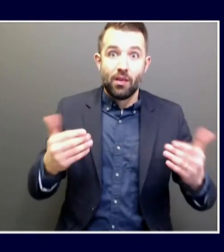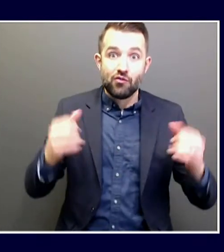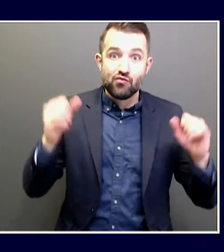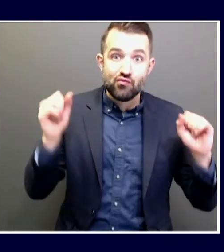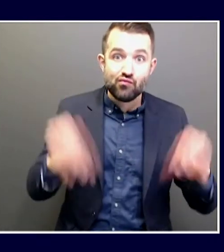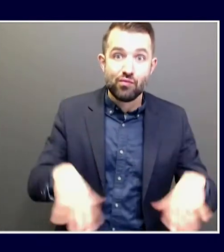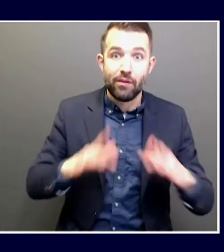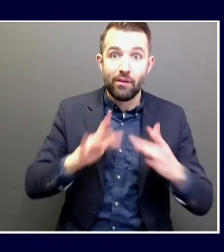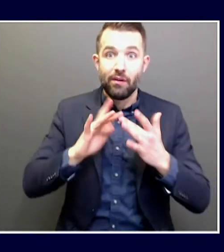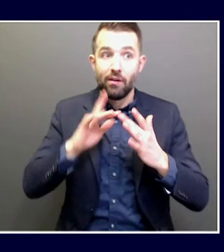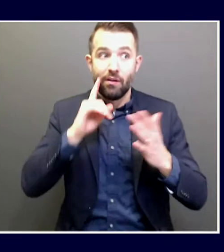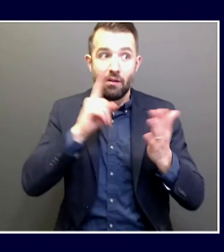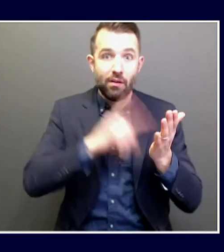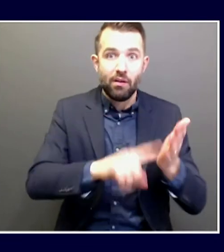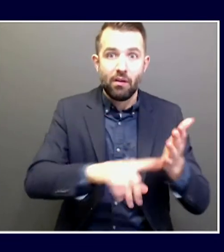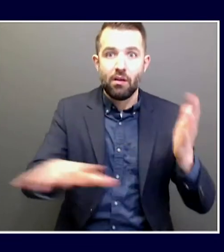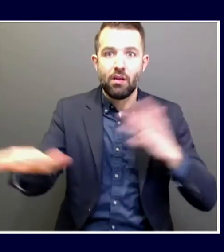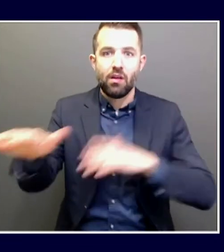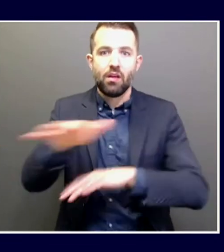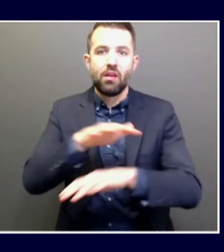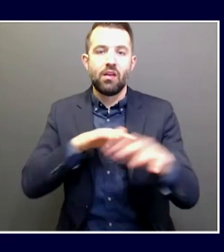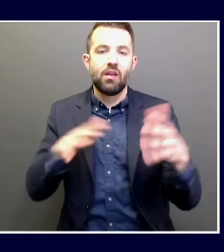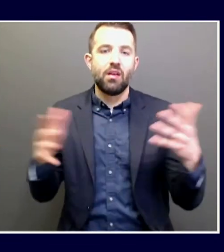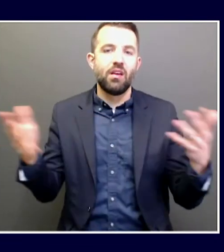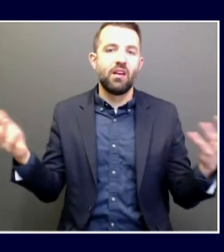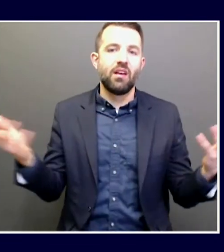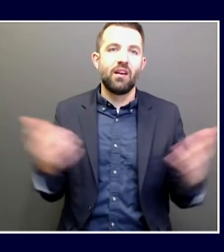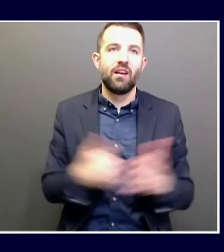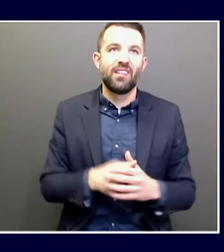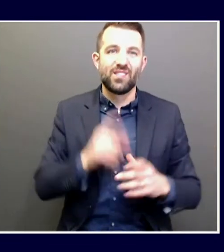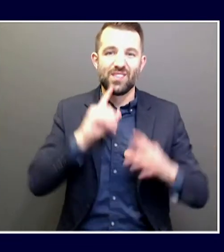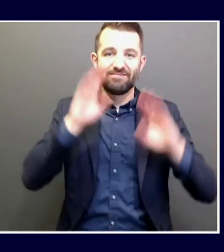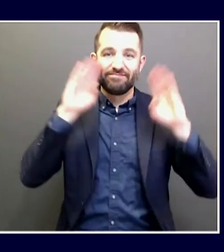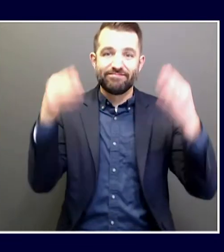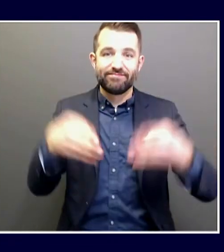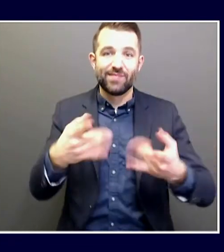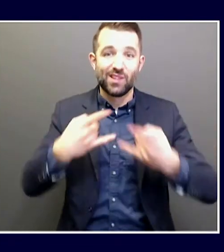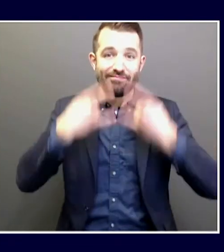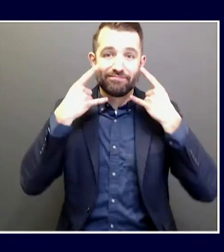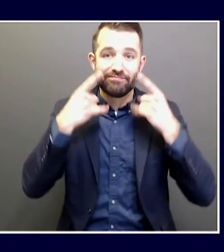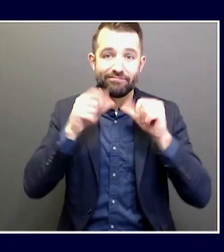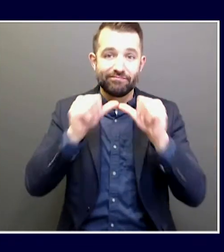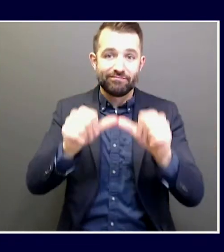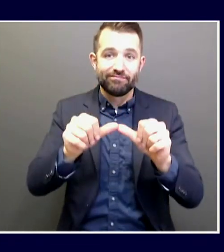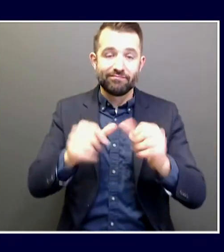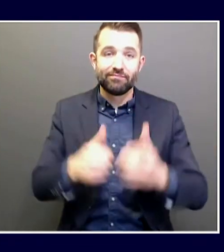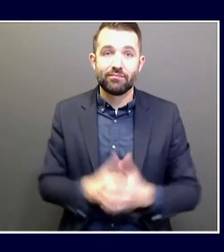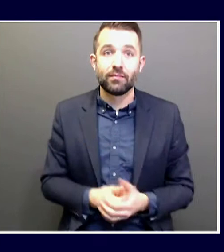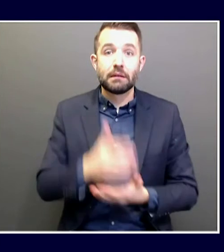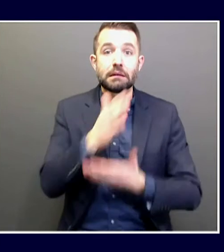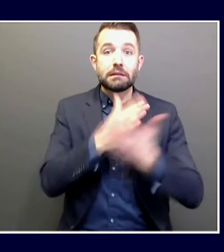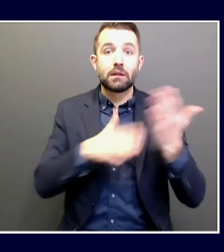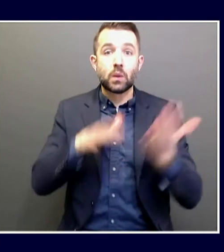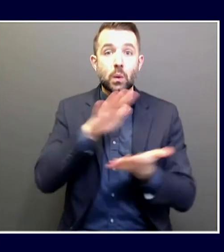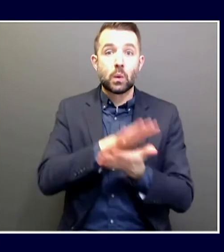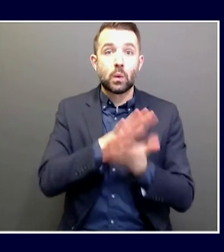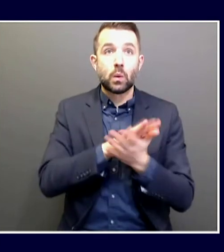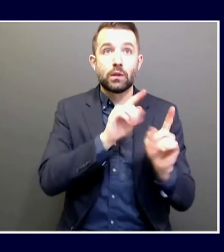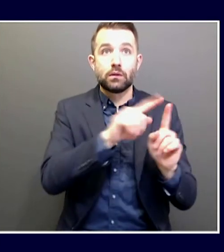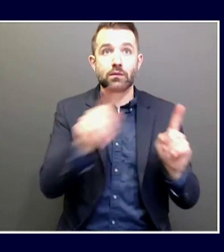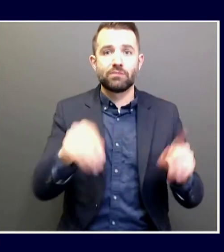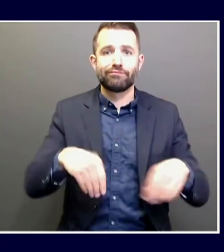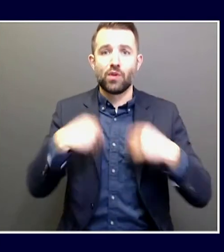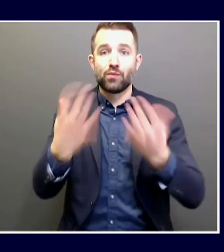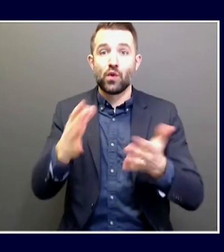masking. Yes, it is the case that schools may suspend contact tracing, but provided that they have a